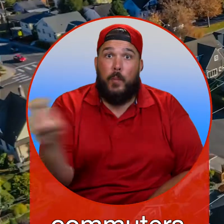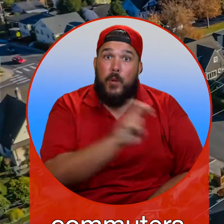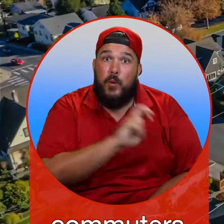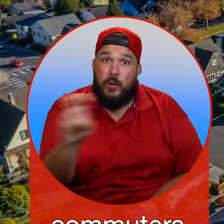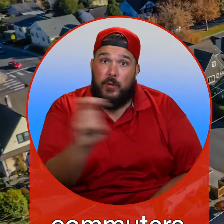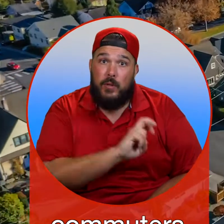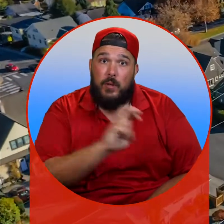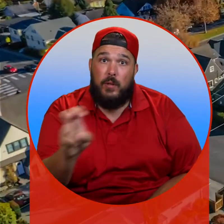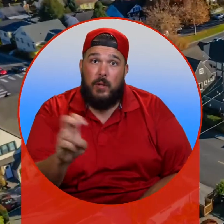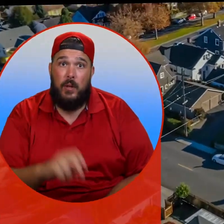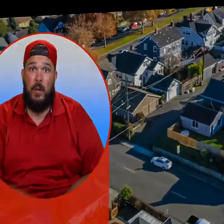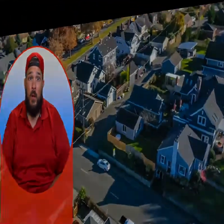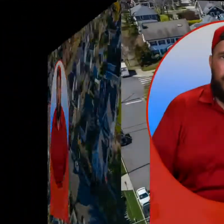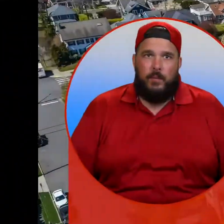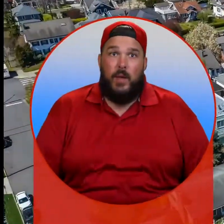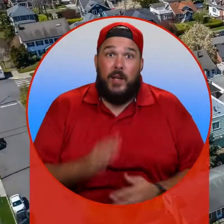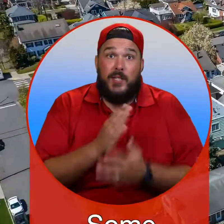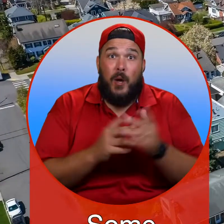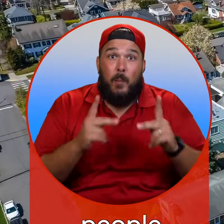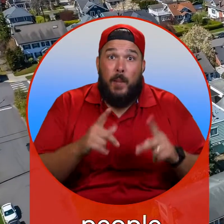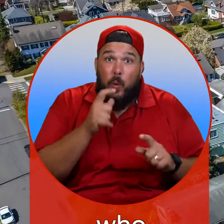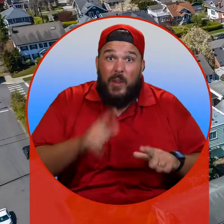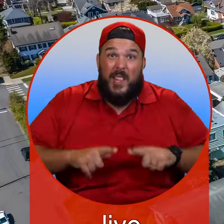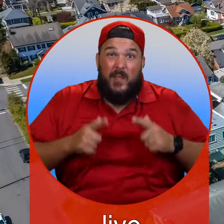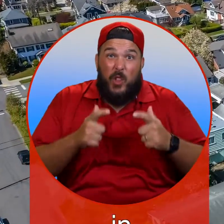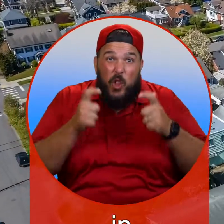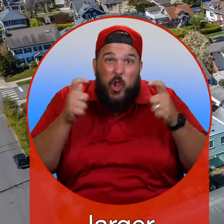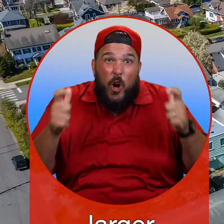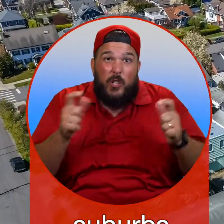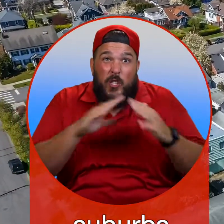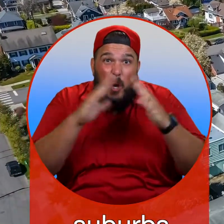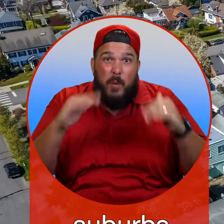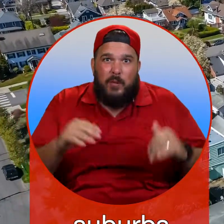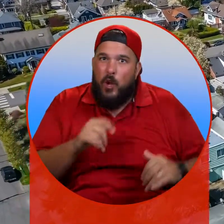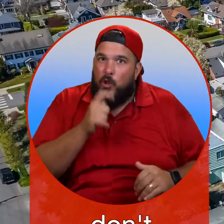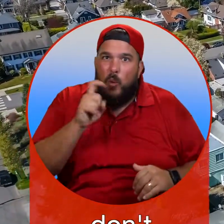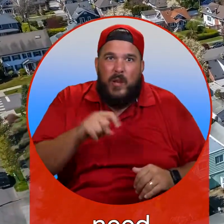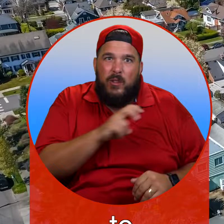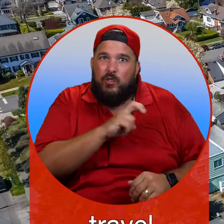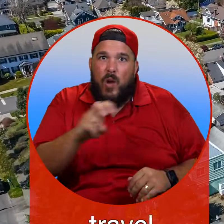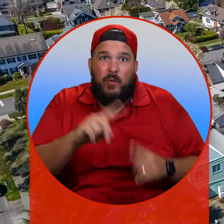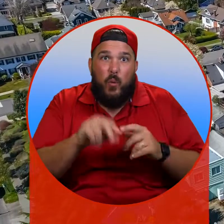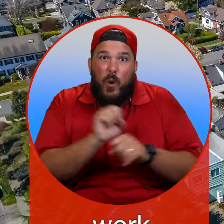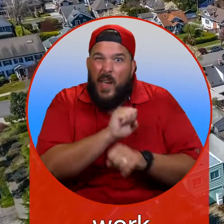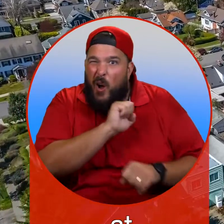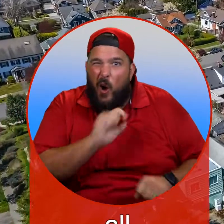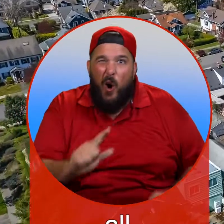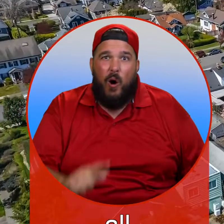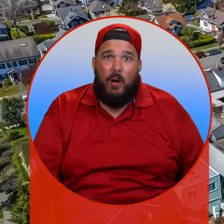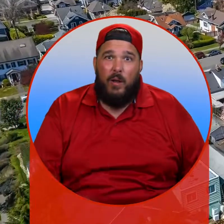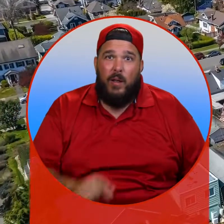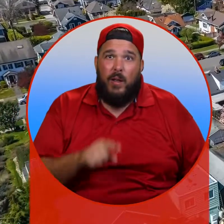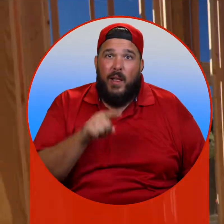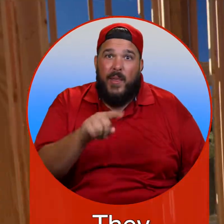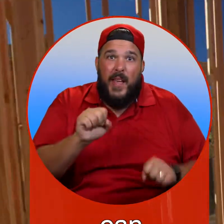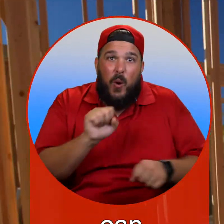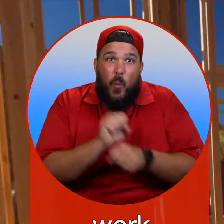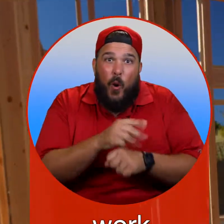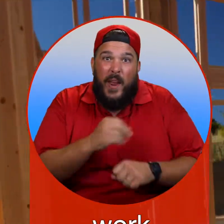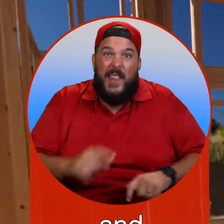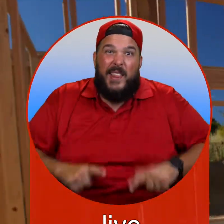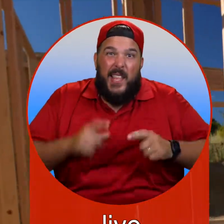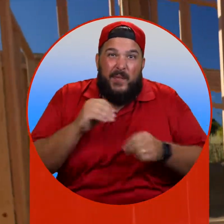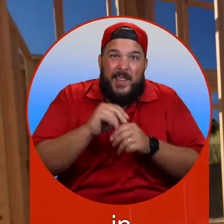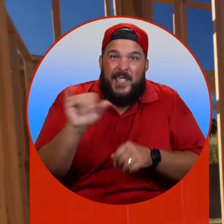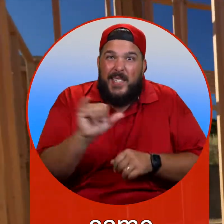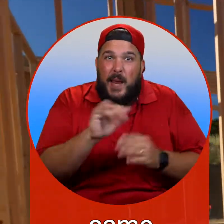called commuters. Some people who live in larger suburbs don't need to travel to work at all. They can